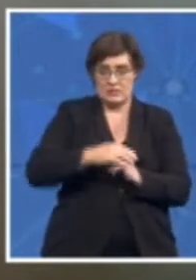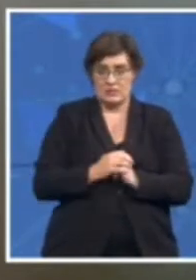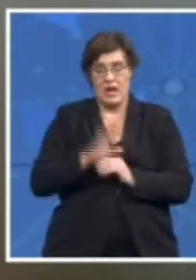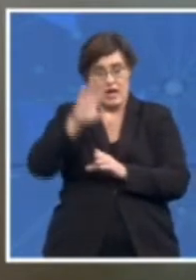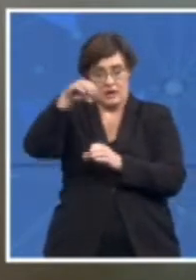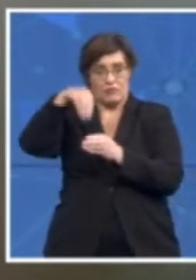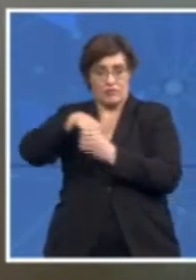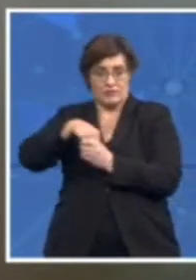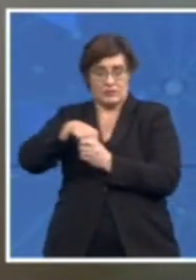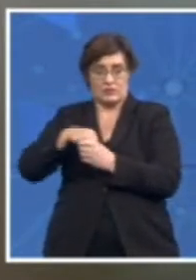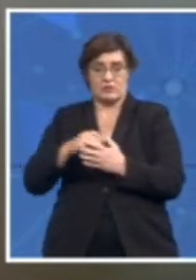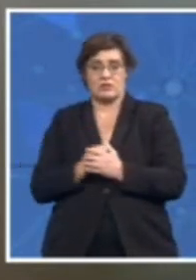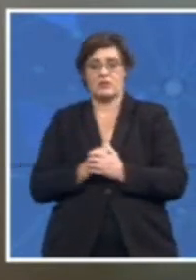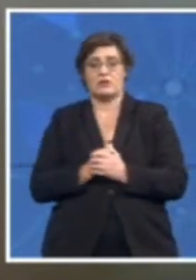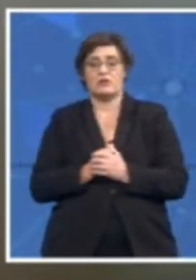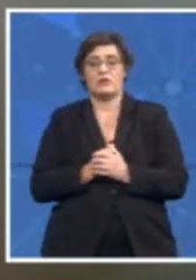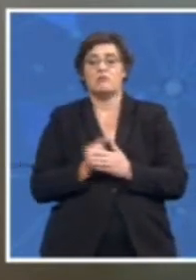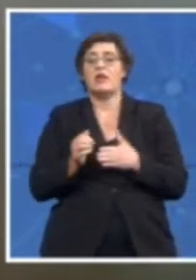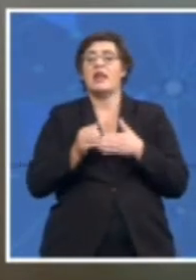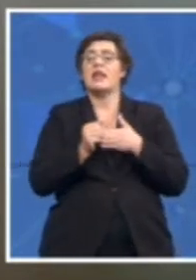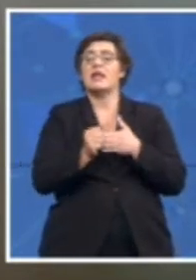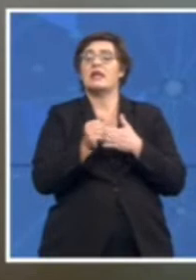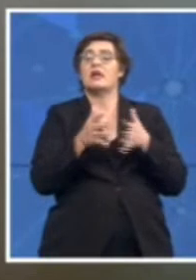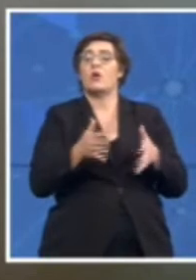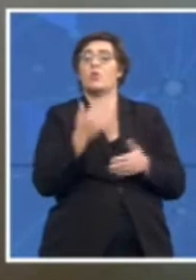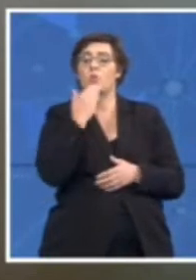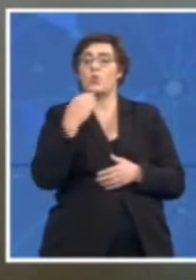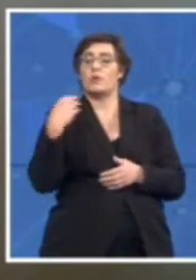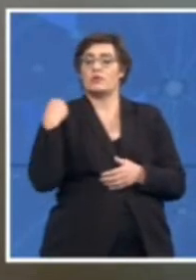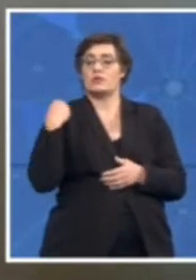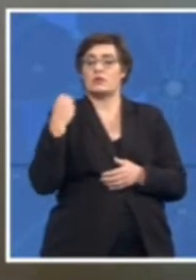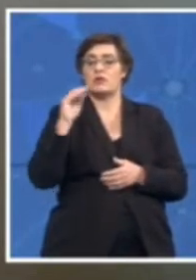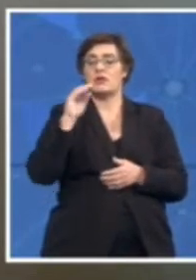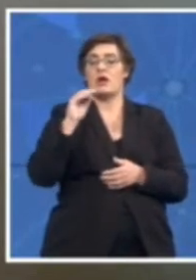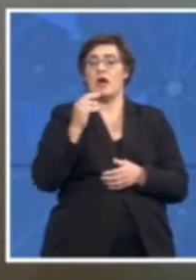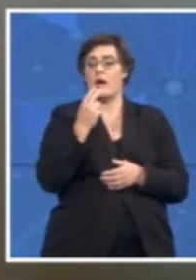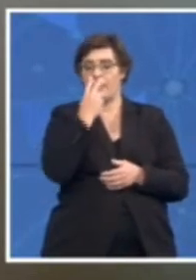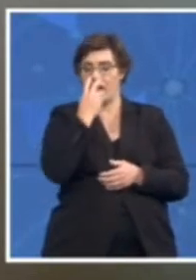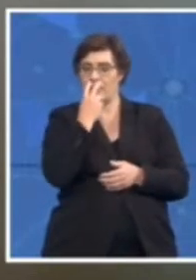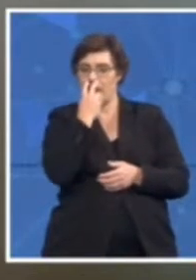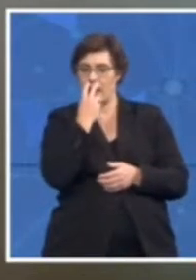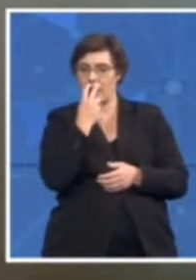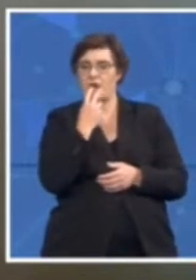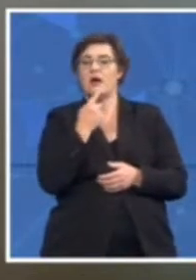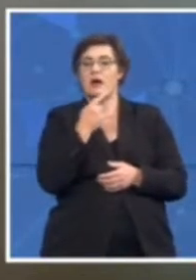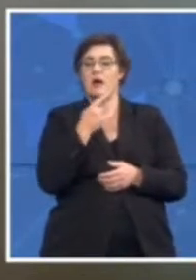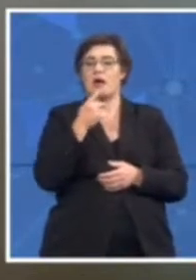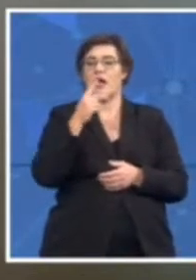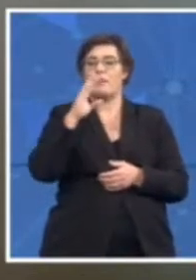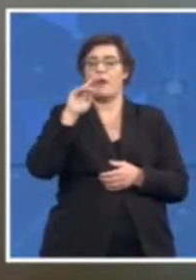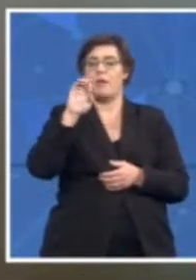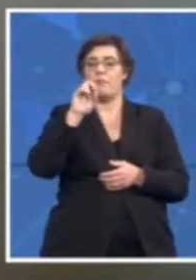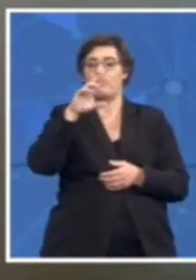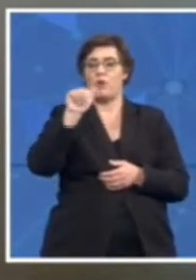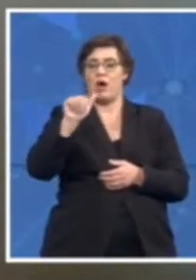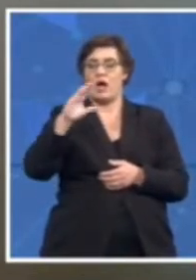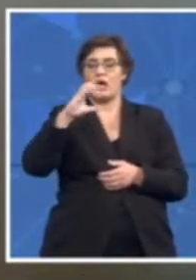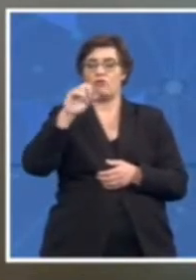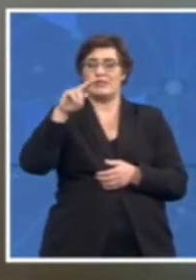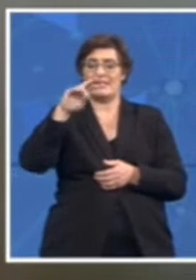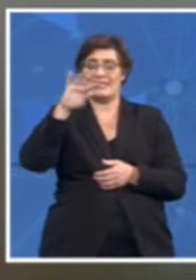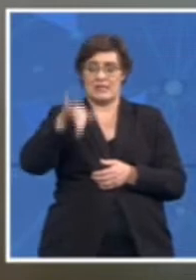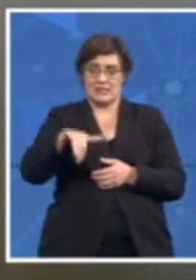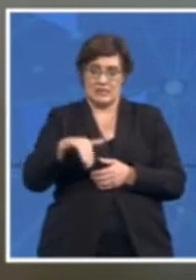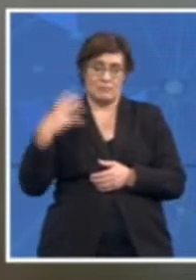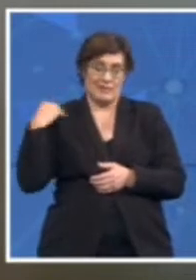leadership of Minister Barbara Creasy, they are going to put in place this enabling